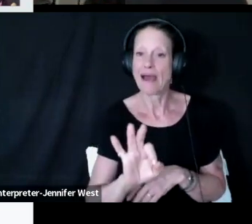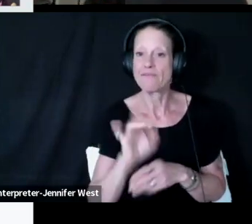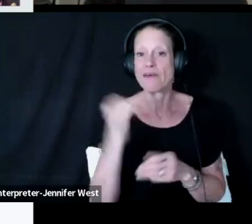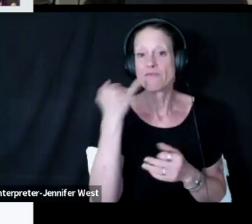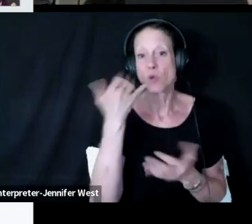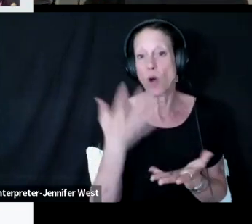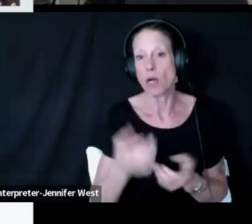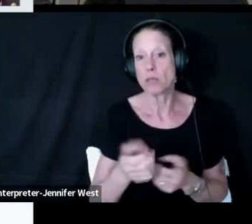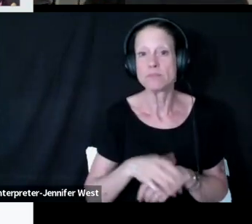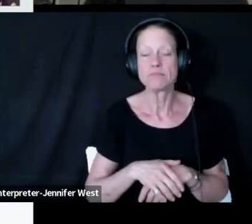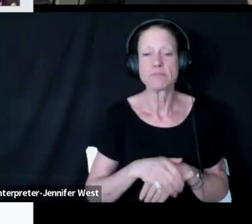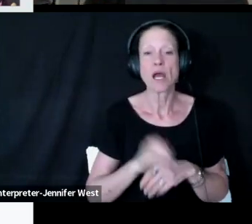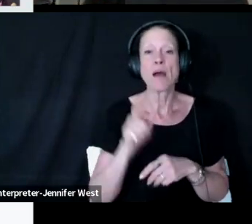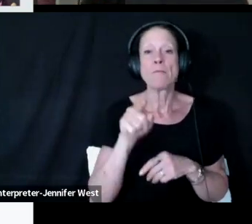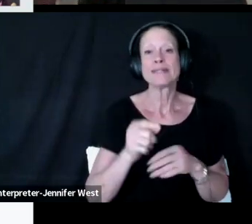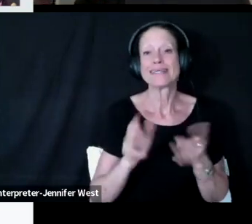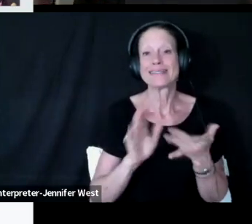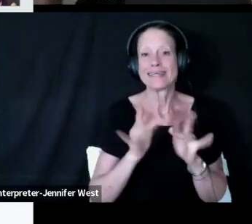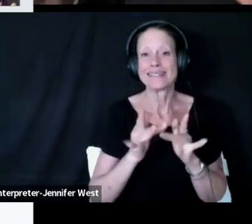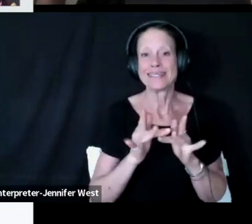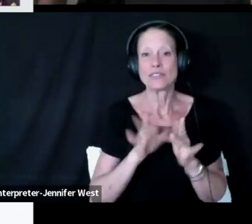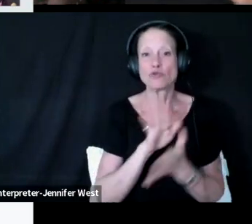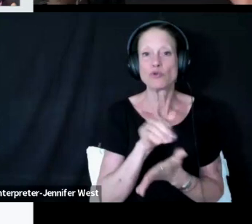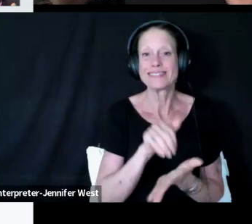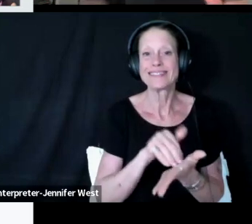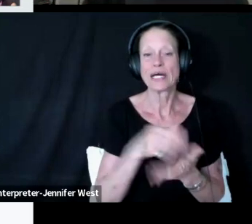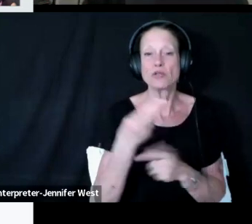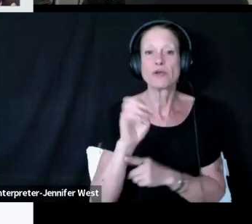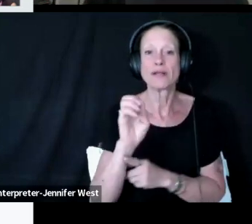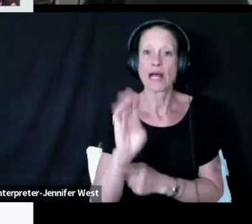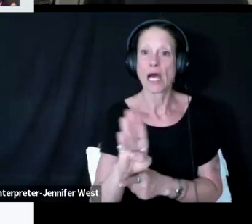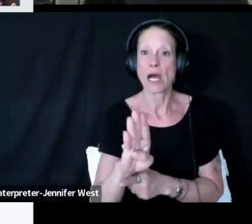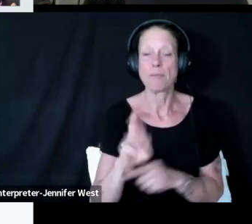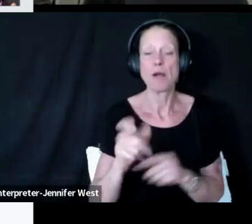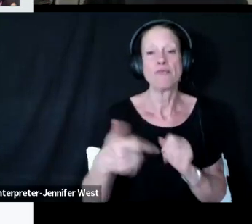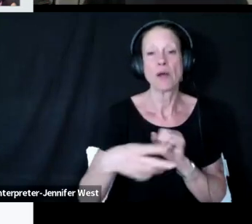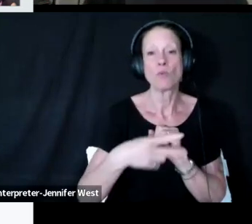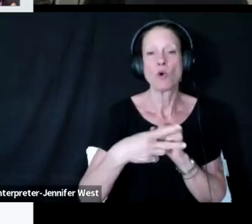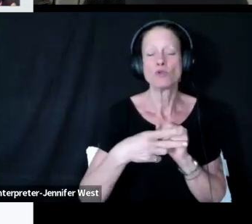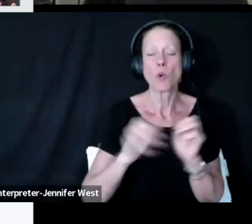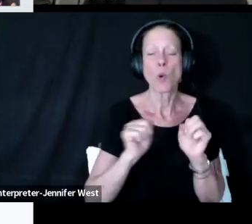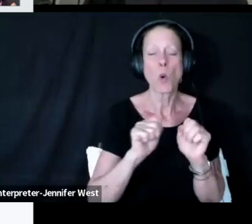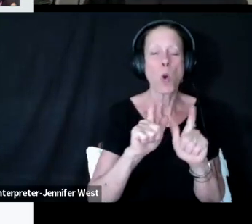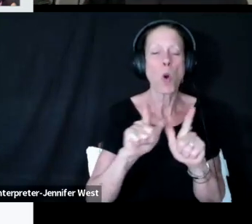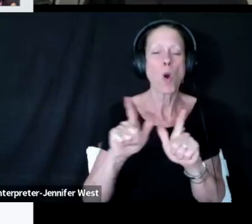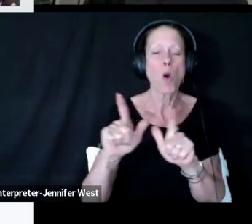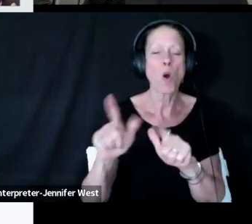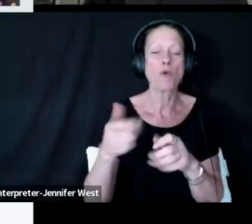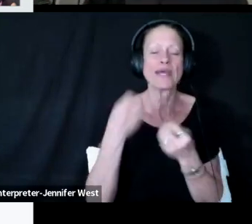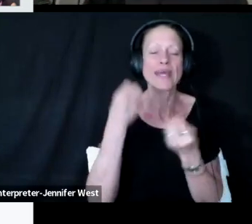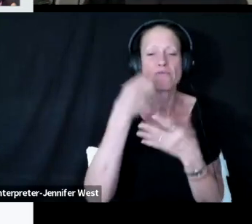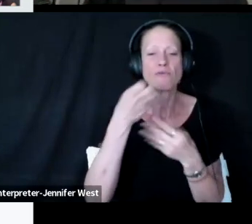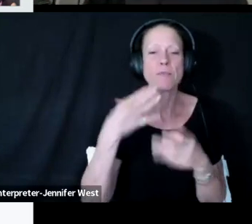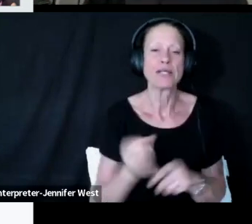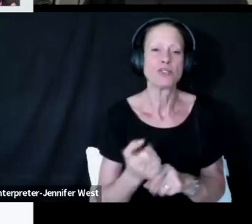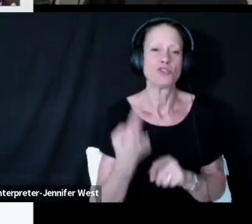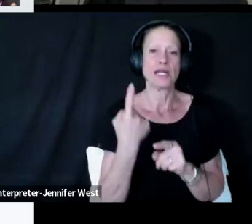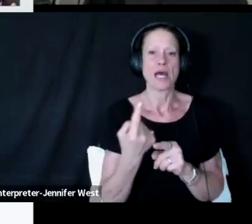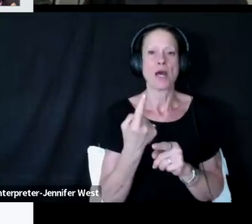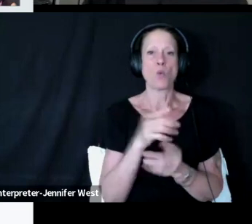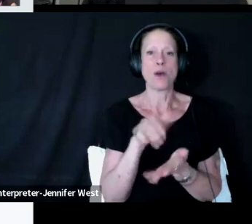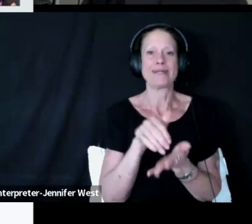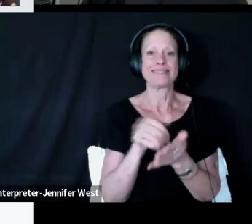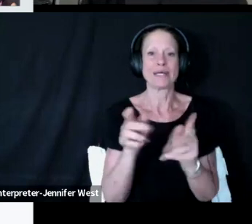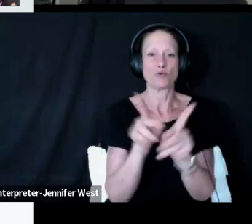digital centralized hub that will help store all the information about your loved one in one place. And that's what it